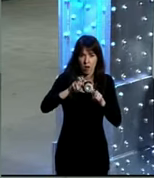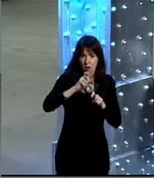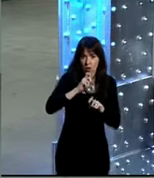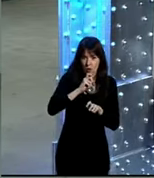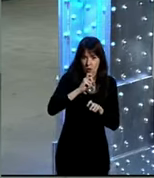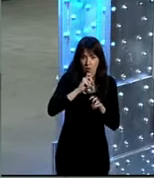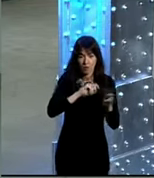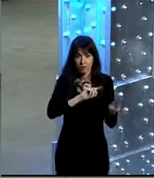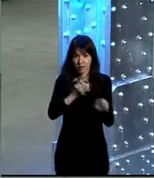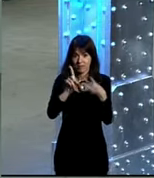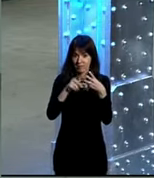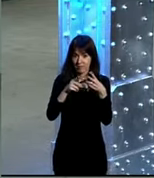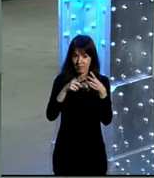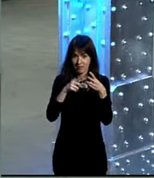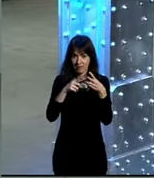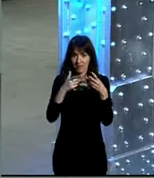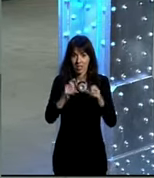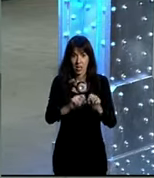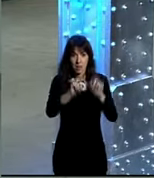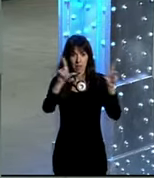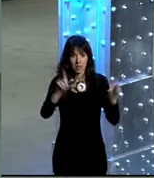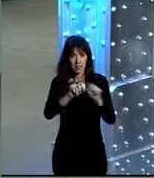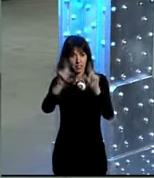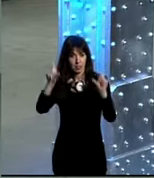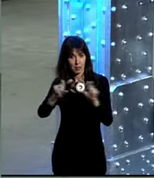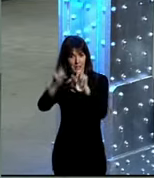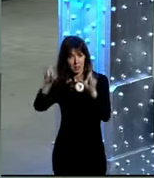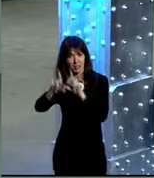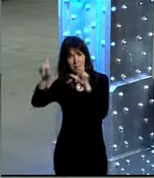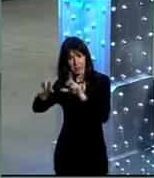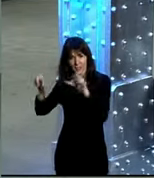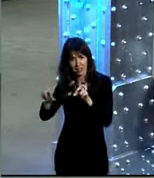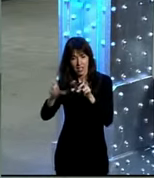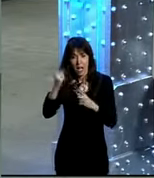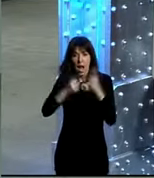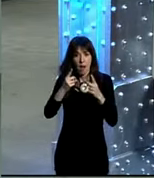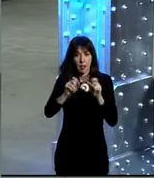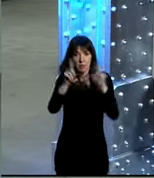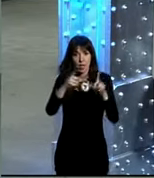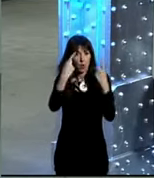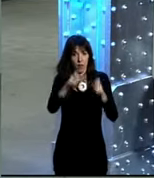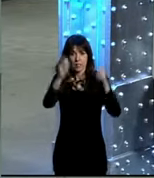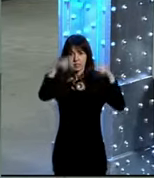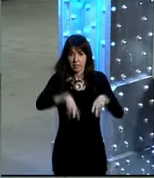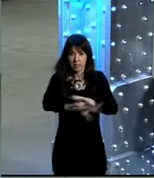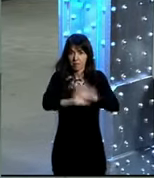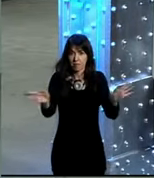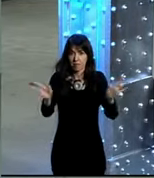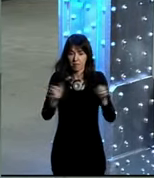Screens, screens, and more screens, and sometimes even no screens. Because right now, there are close to